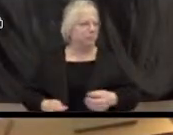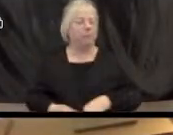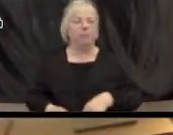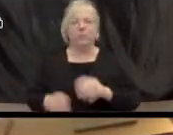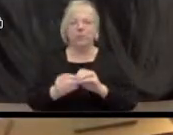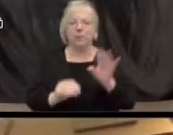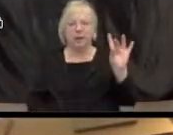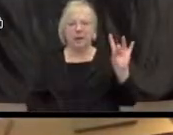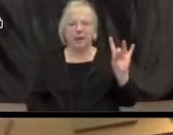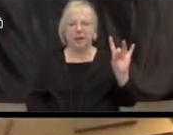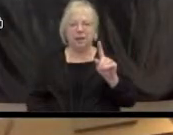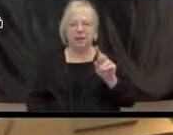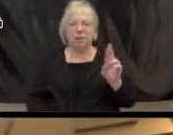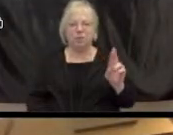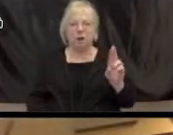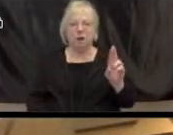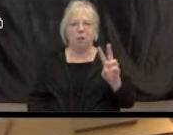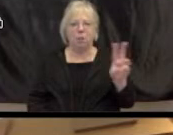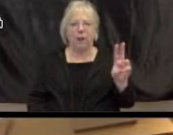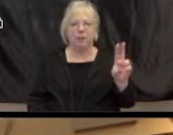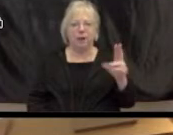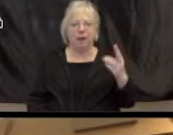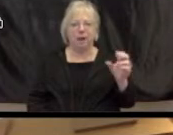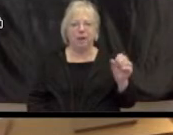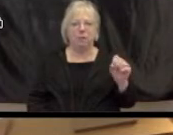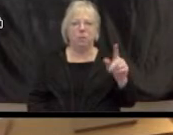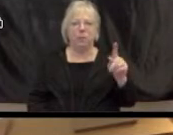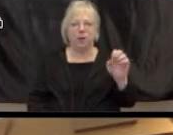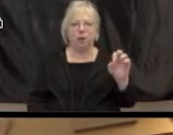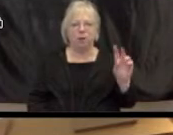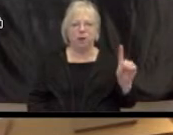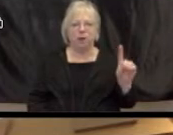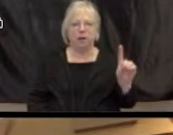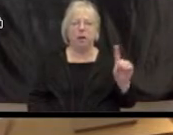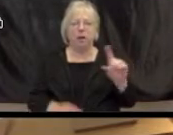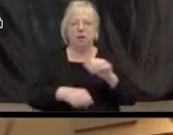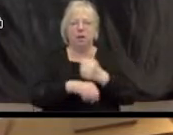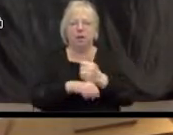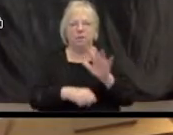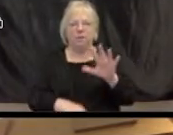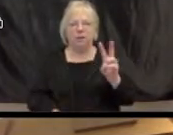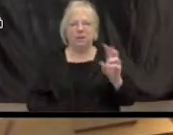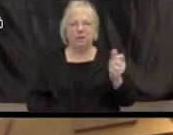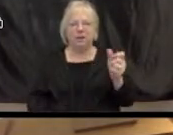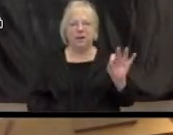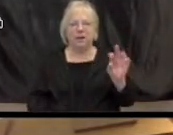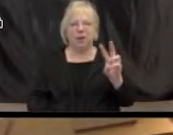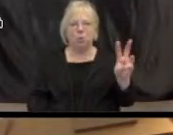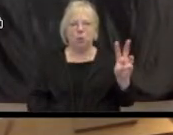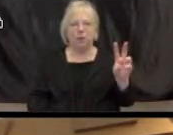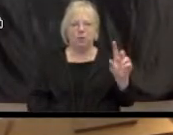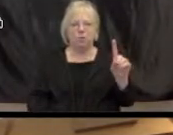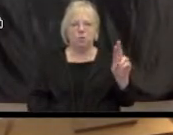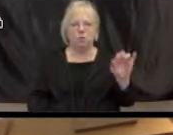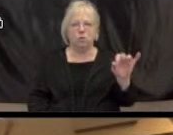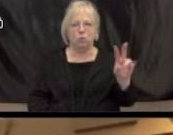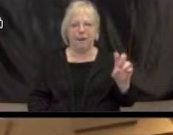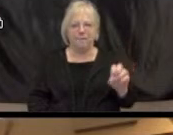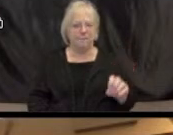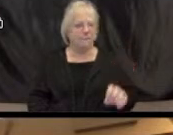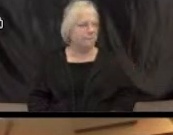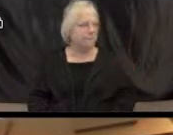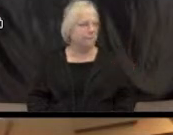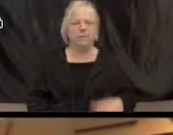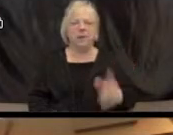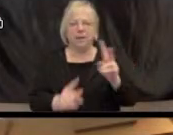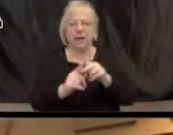Item 8 is the Little Rock West High School, POD. It's located at 5619 Ranch Drive.